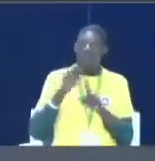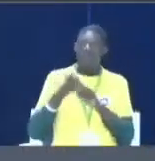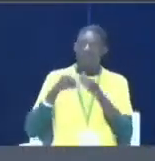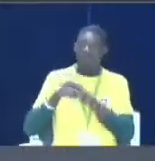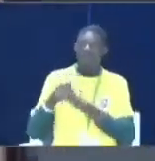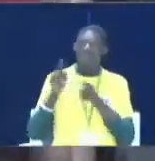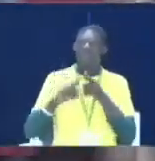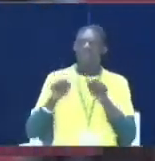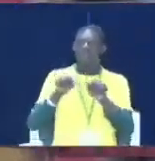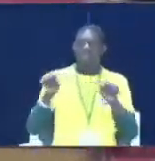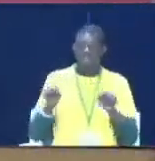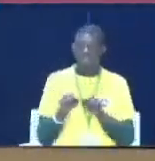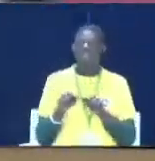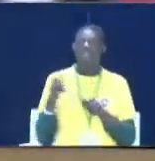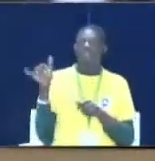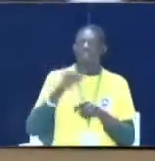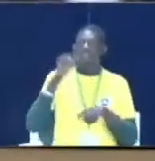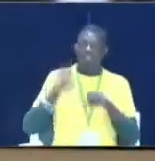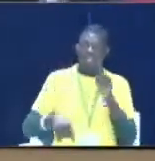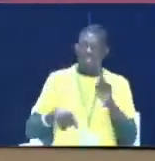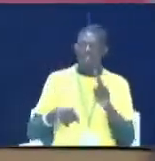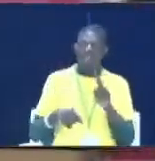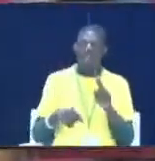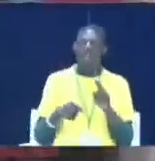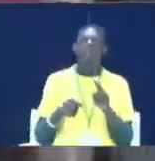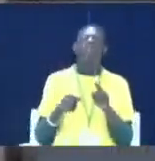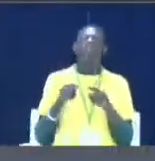a space, they cannot but recognize you.